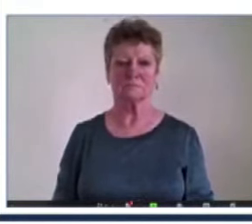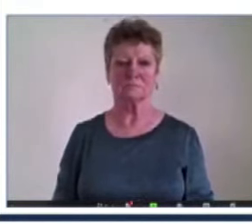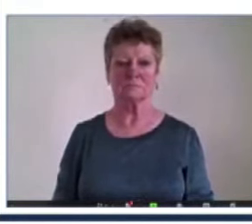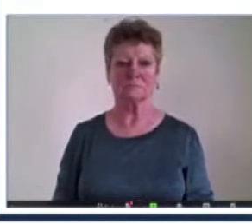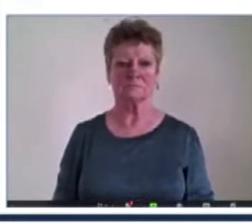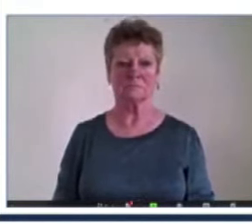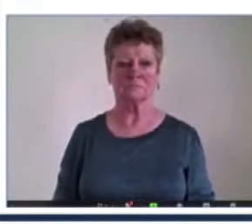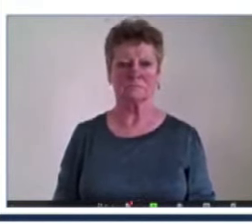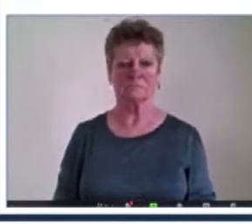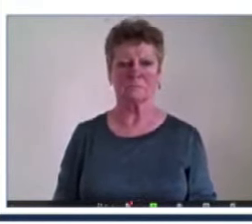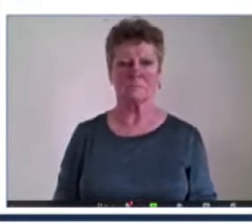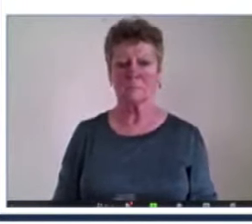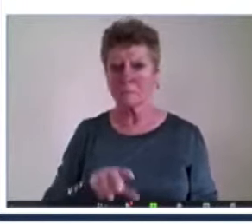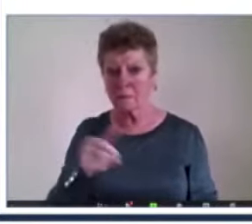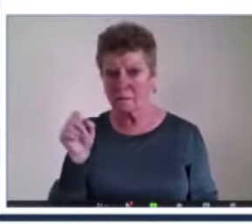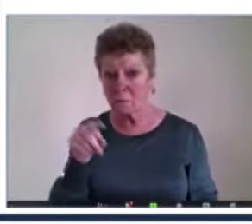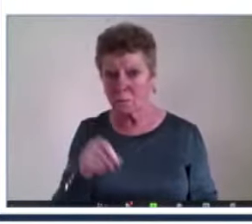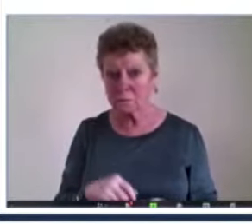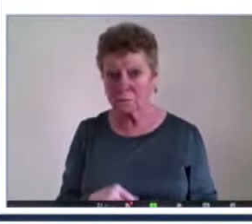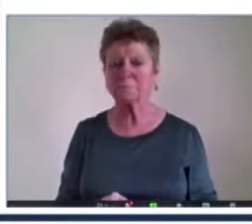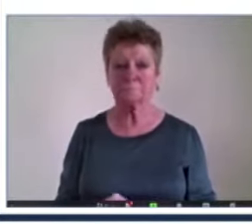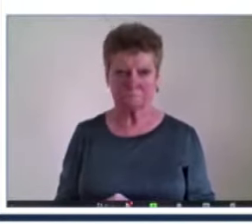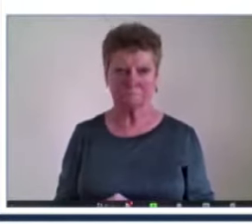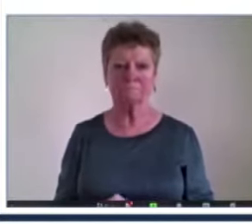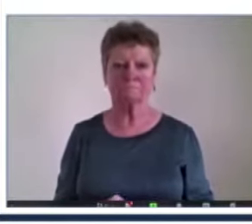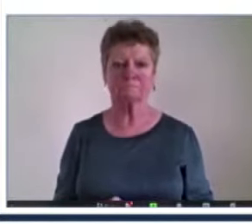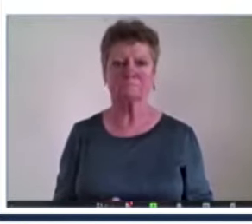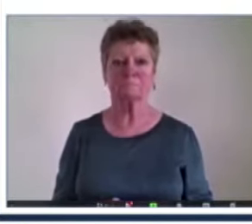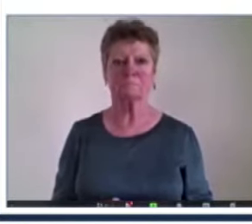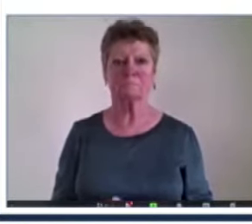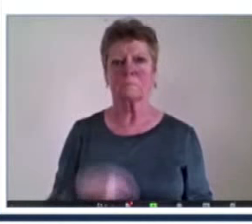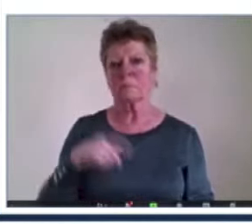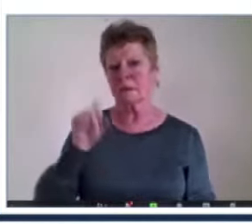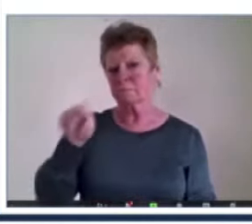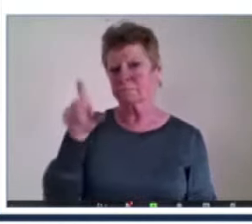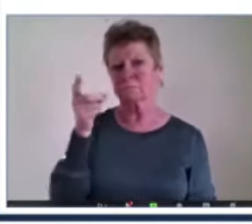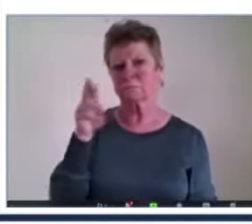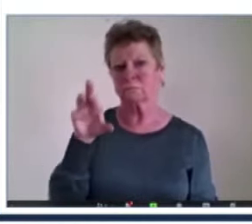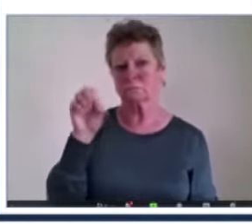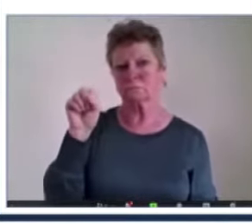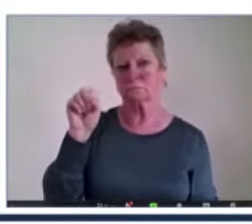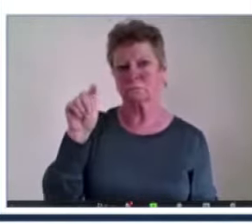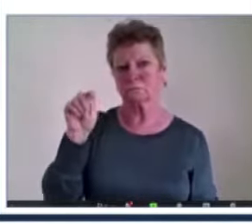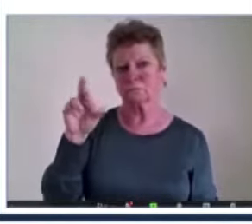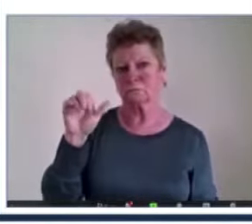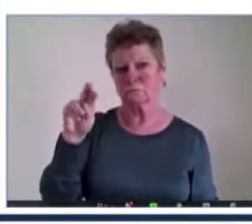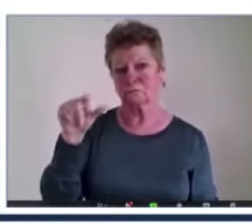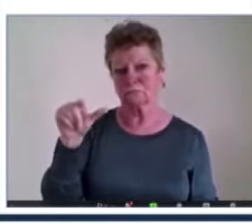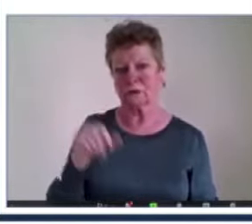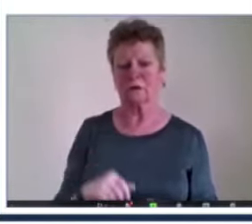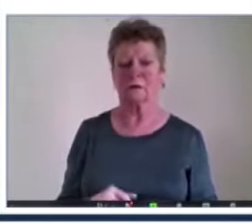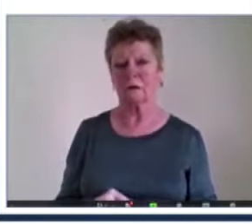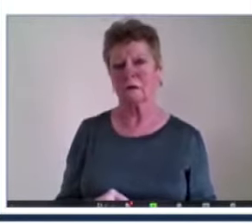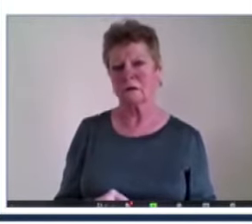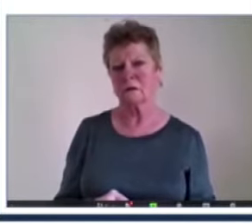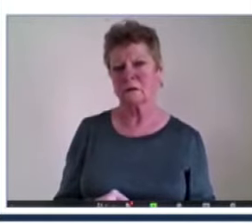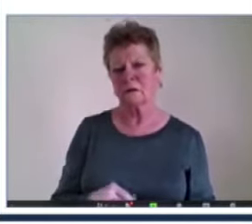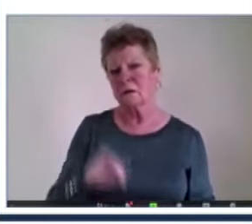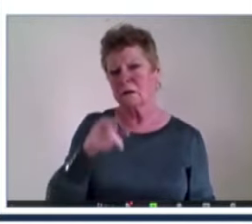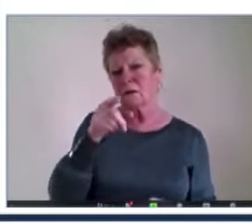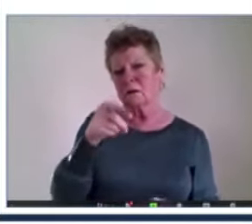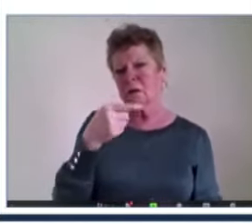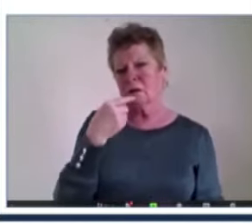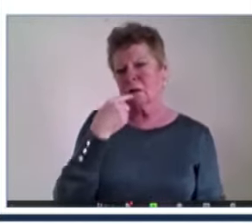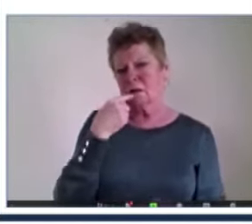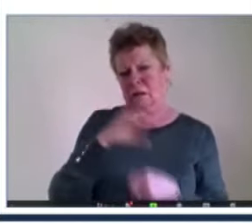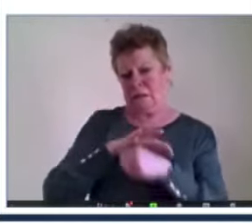John, do you have a follow-up question? Yes, I do. Thanks. This is again for Dr. Strang. If you say the pandemic